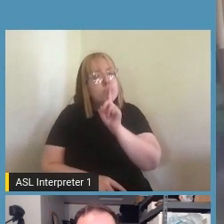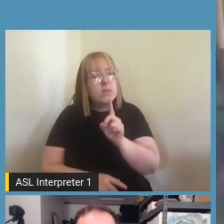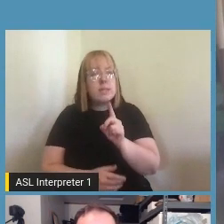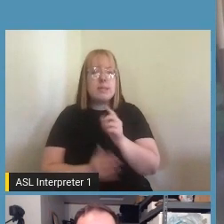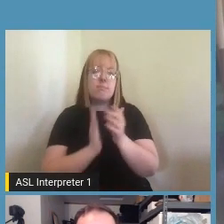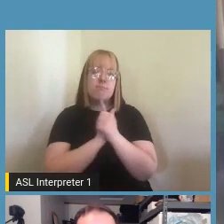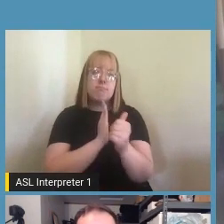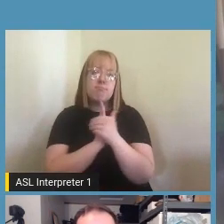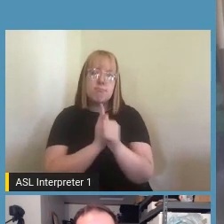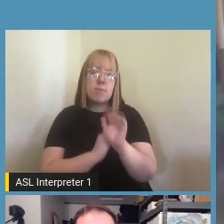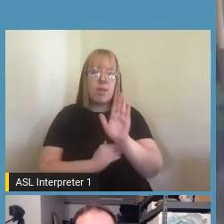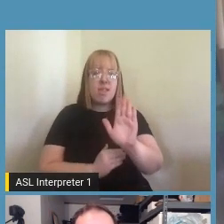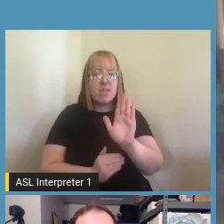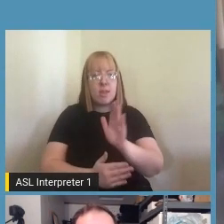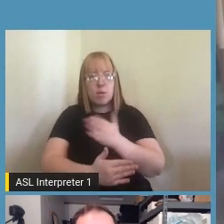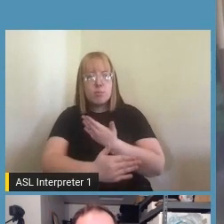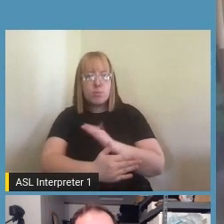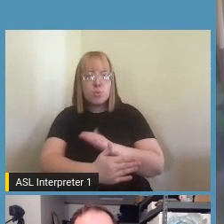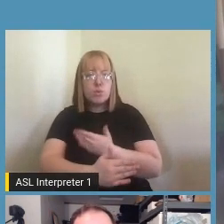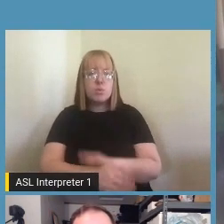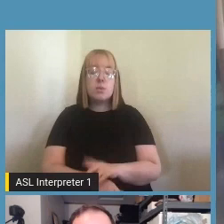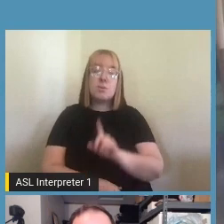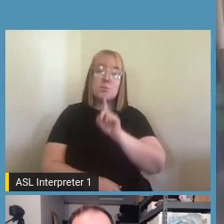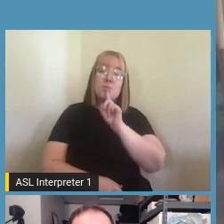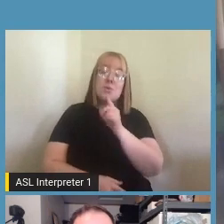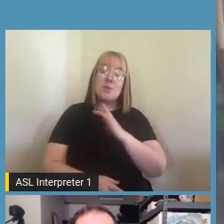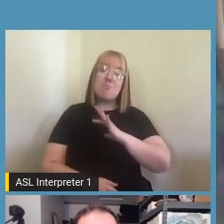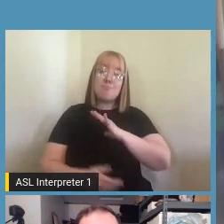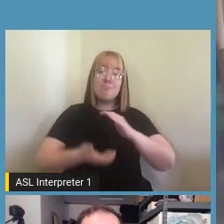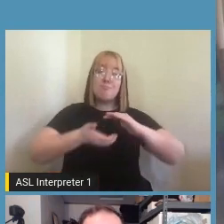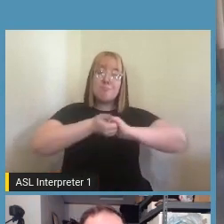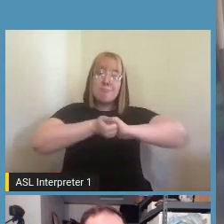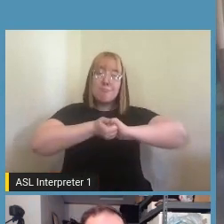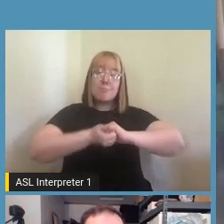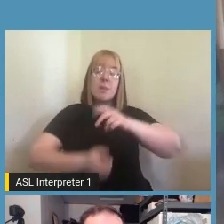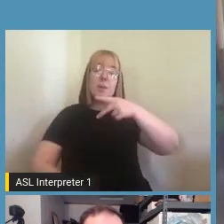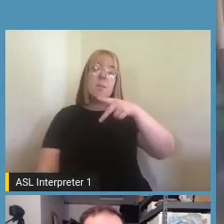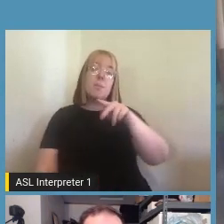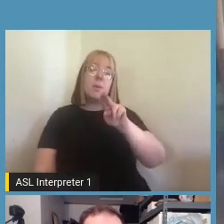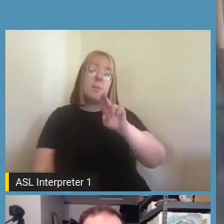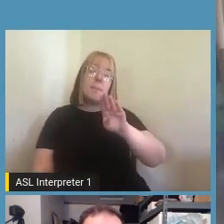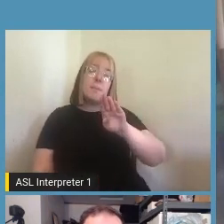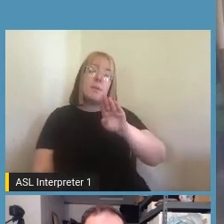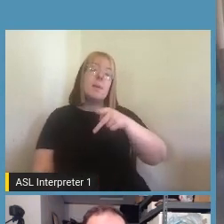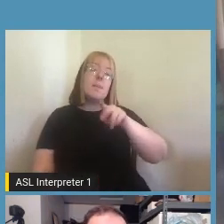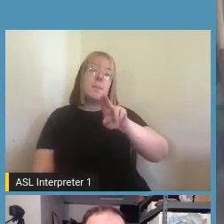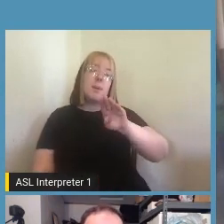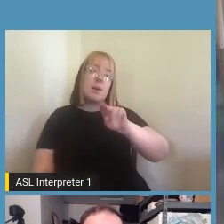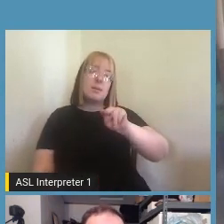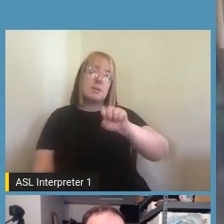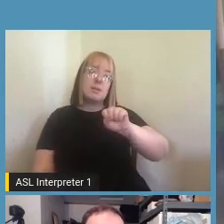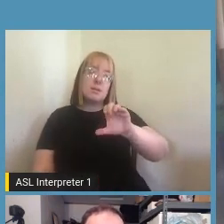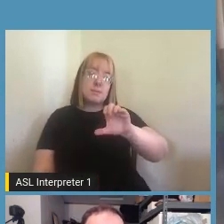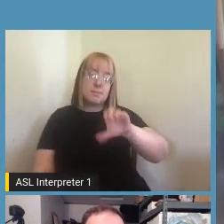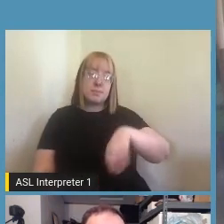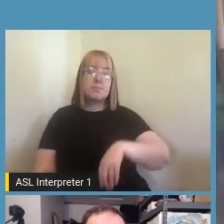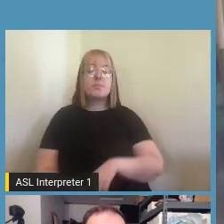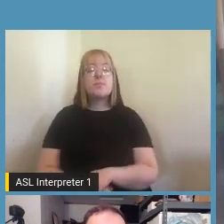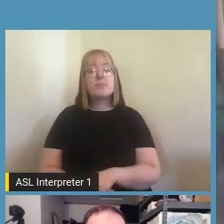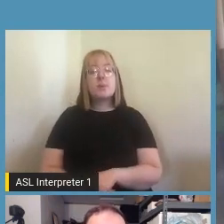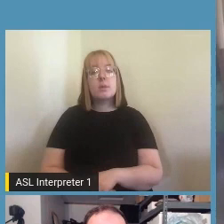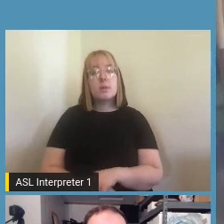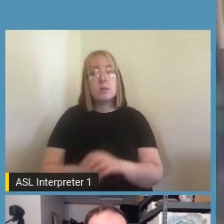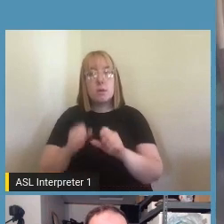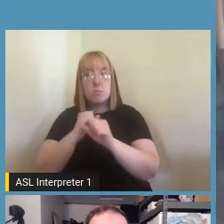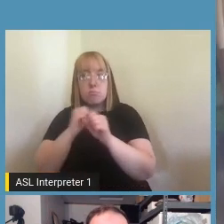musicians. And it was a neat partnership. So PBSNC, what they did was filmed these, but we also pushed a live stream